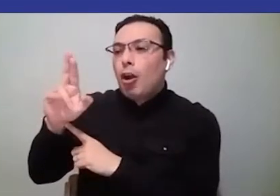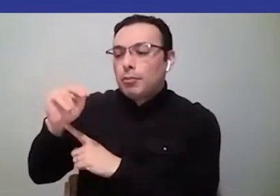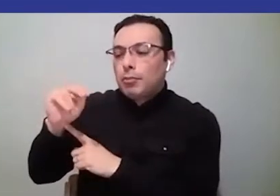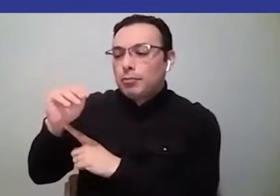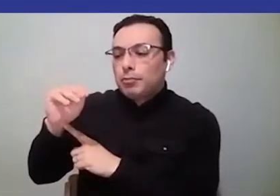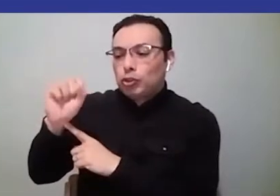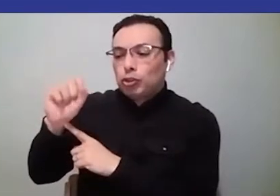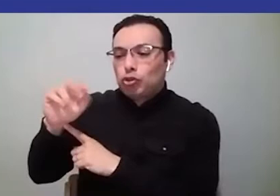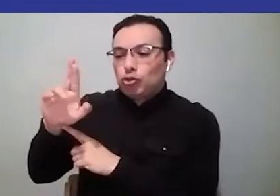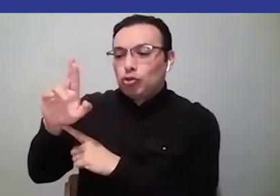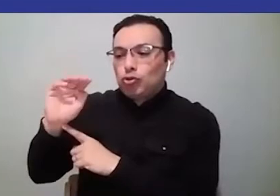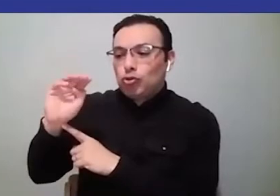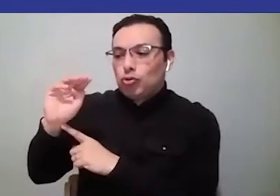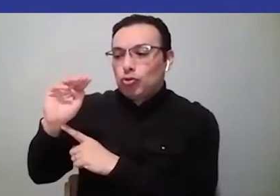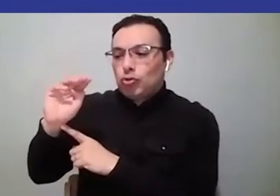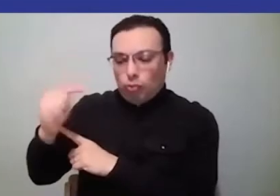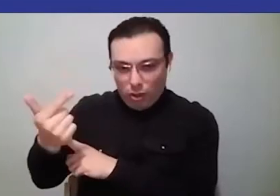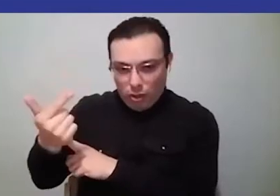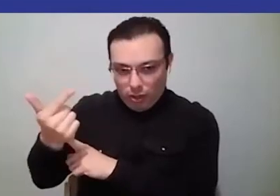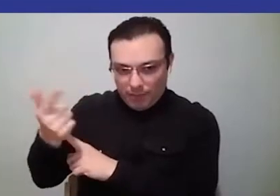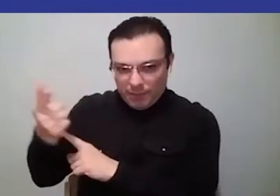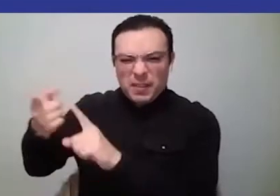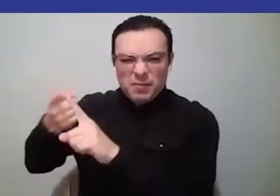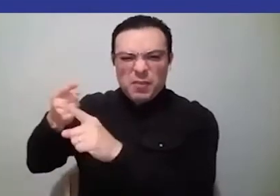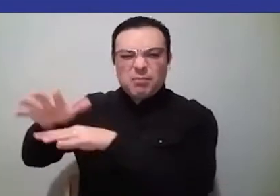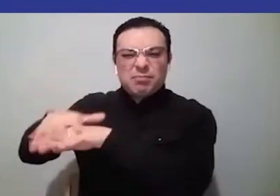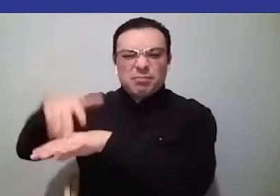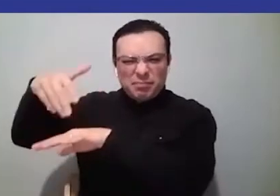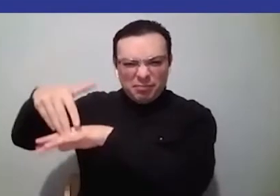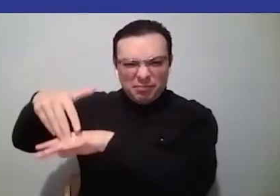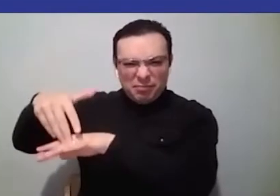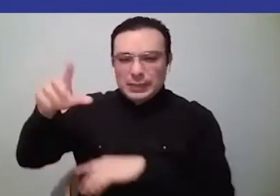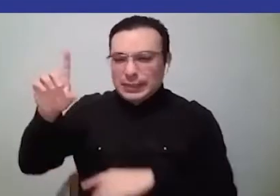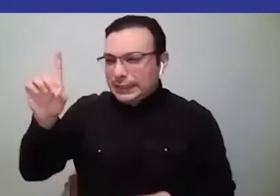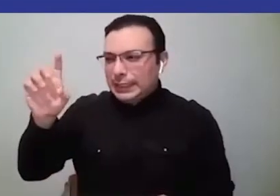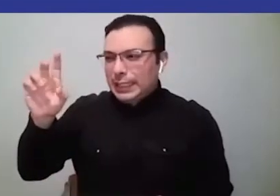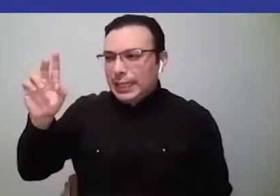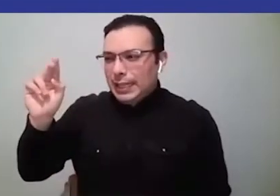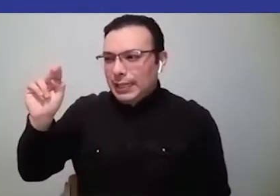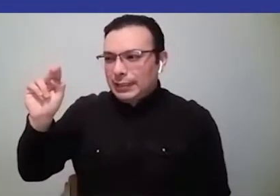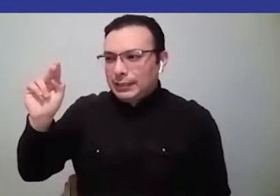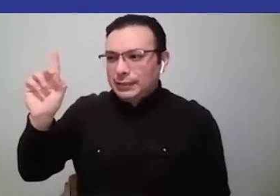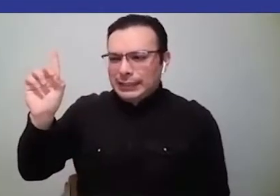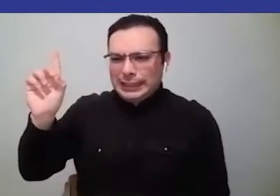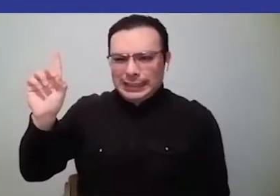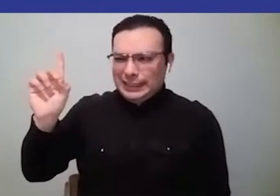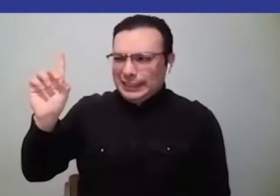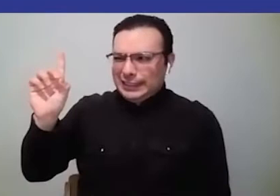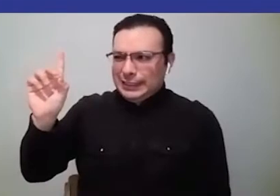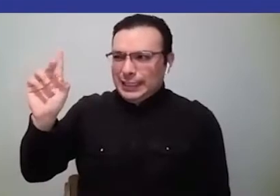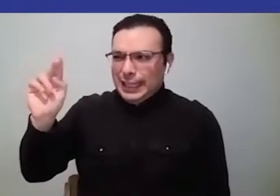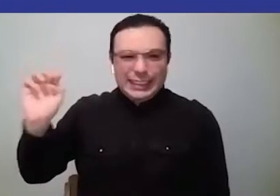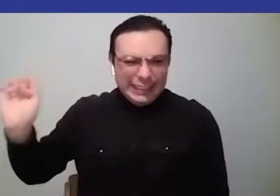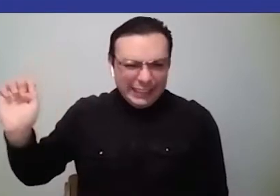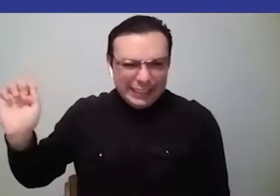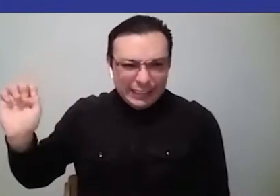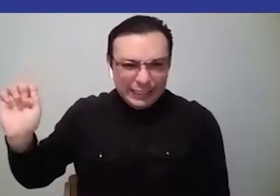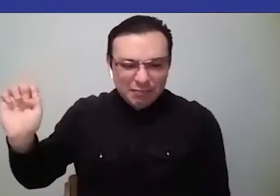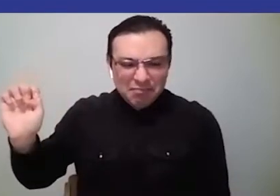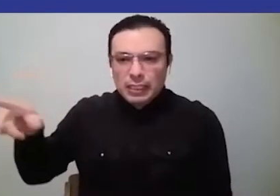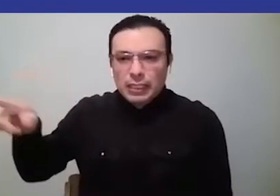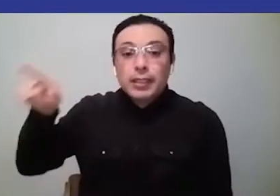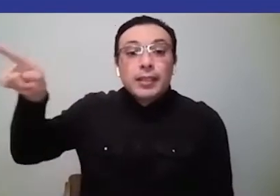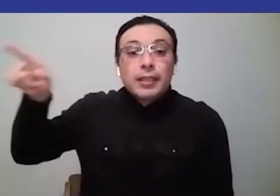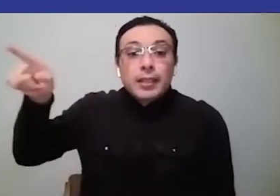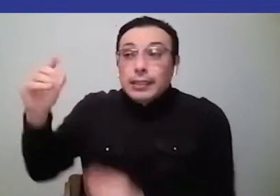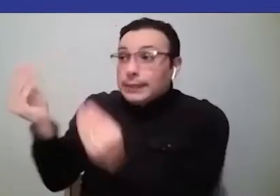And she's a fish skin basket maker, and she taught me and my mom over the course of days and others who were